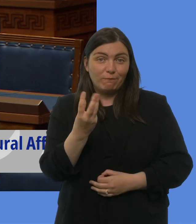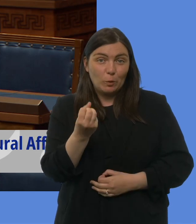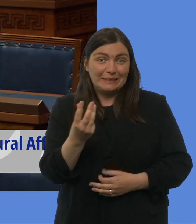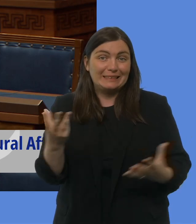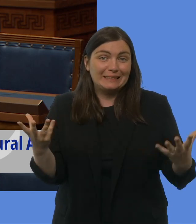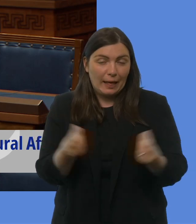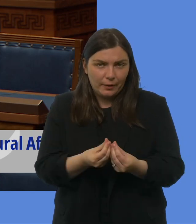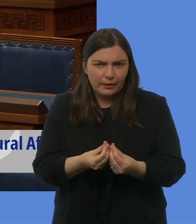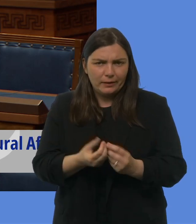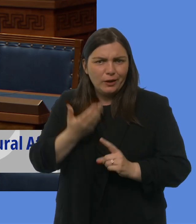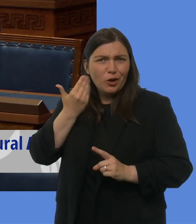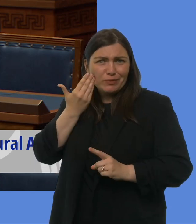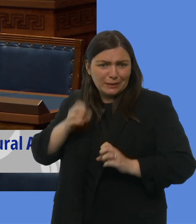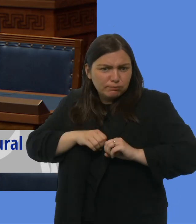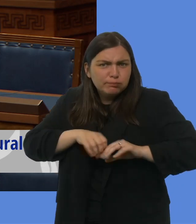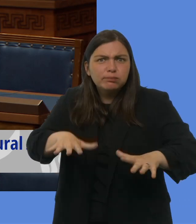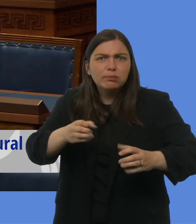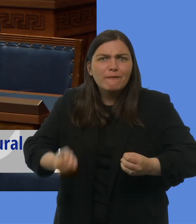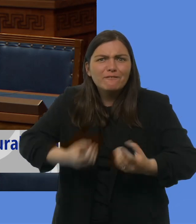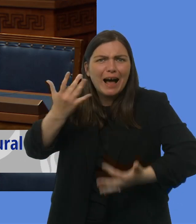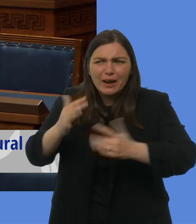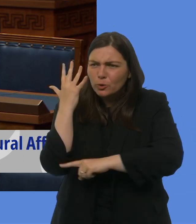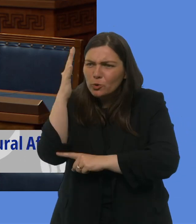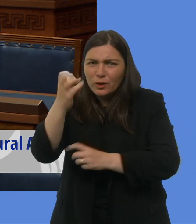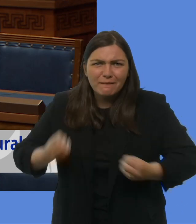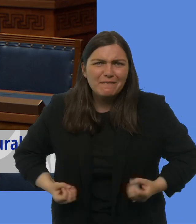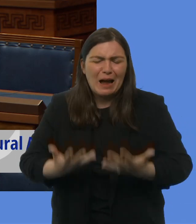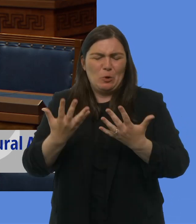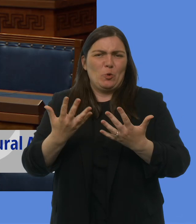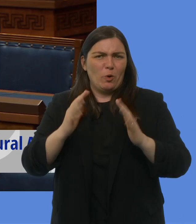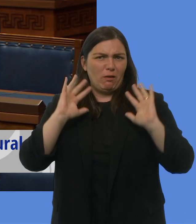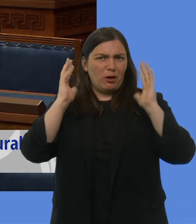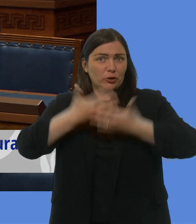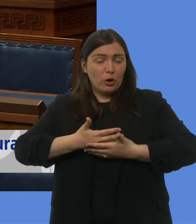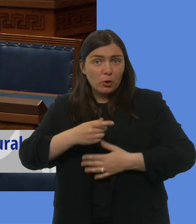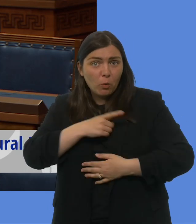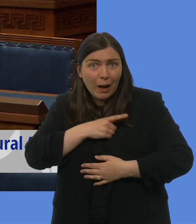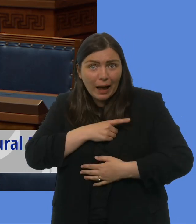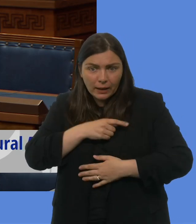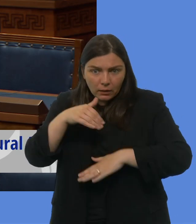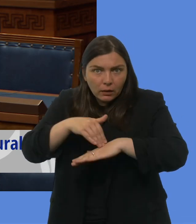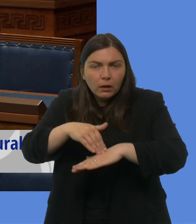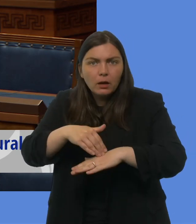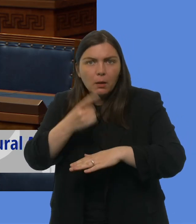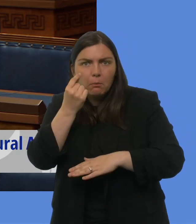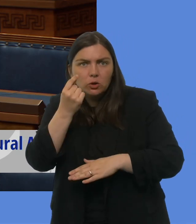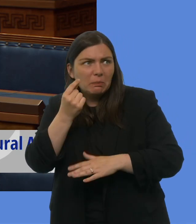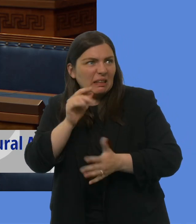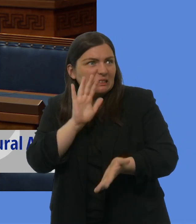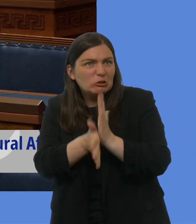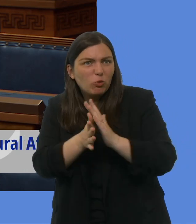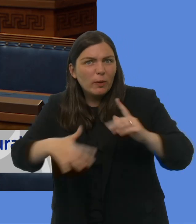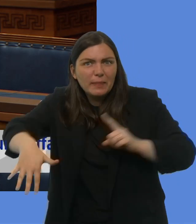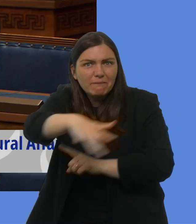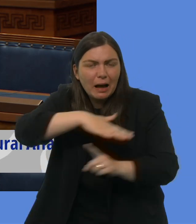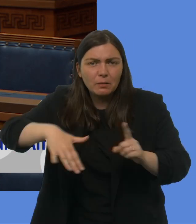spate of wildfire incidents is very concerning, as wildfires not only have the potential to have devastating impacts on the environment, but they are also a risk to